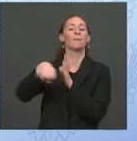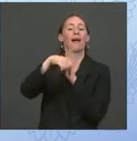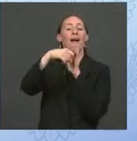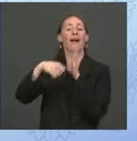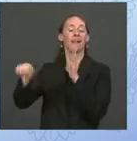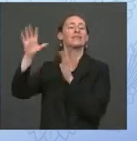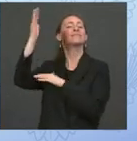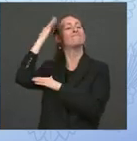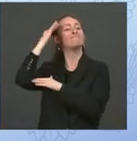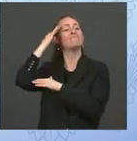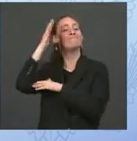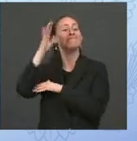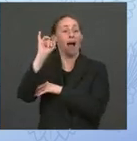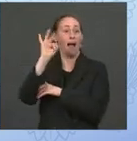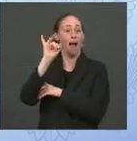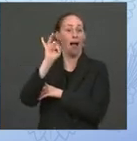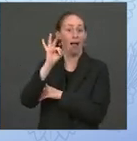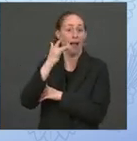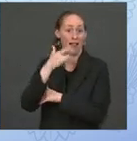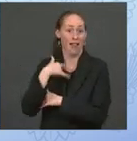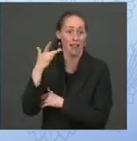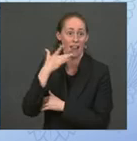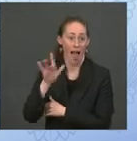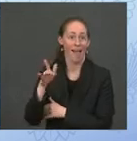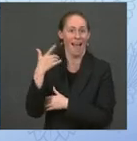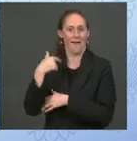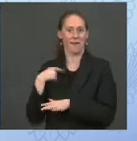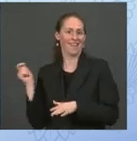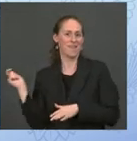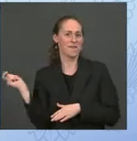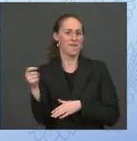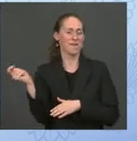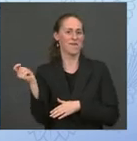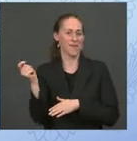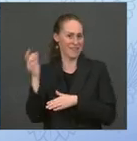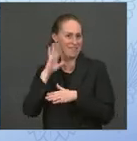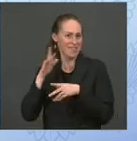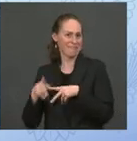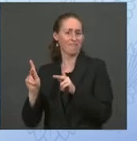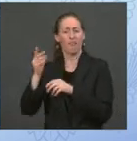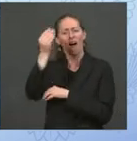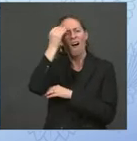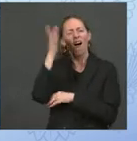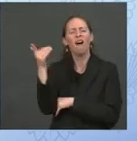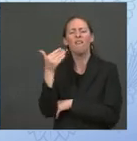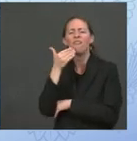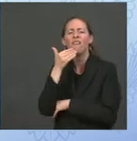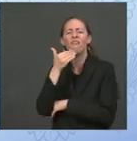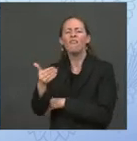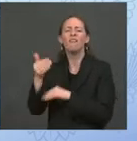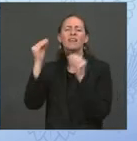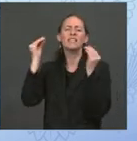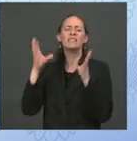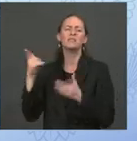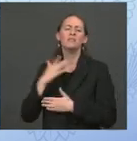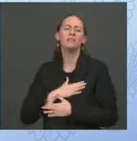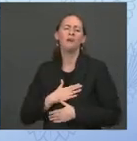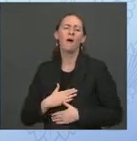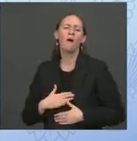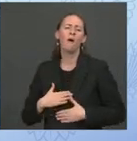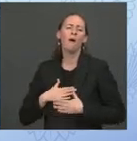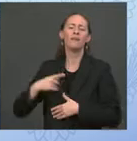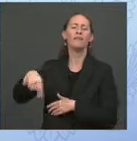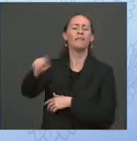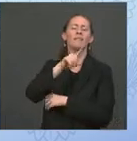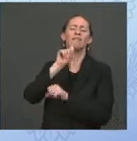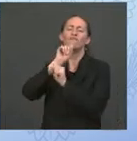class. And she was a great teacher. She loved it. And her students could tell.